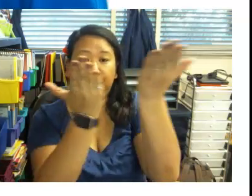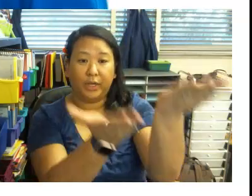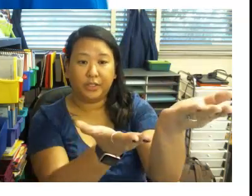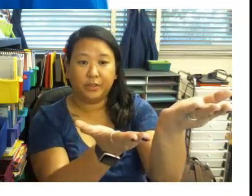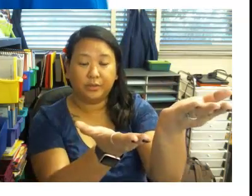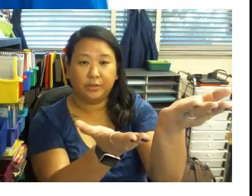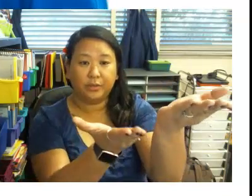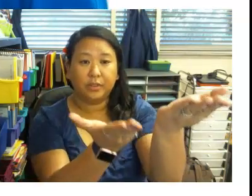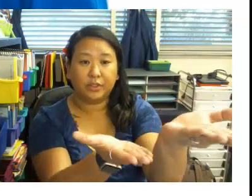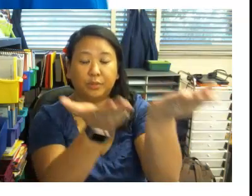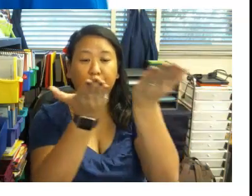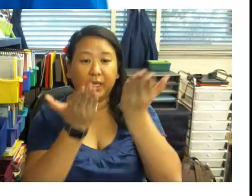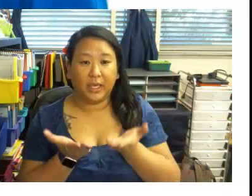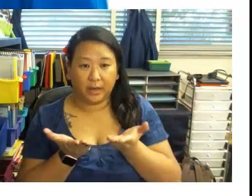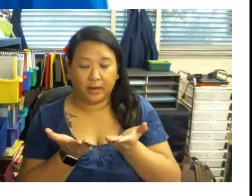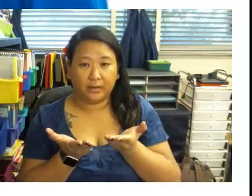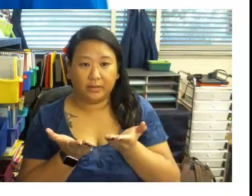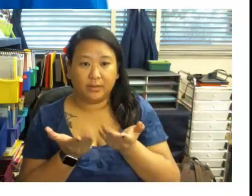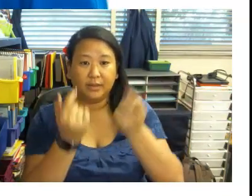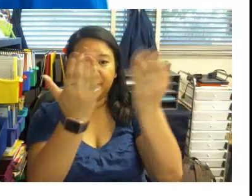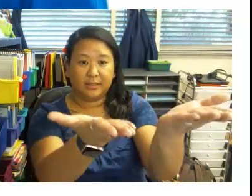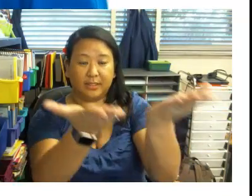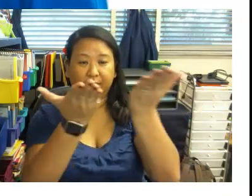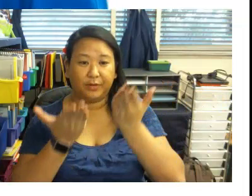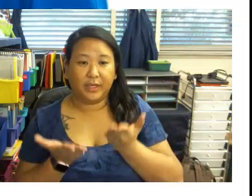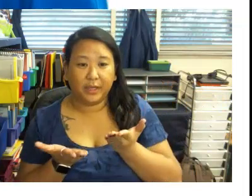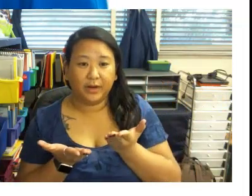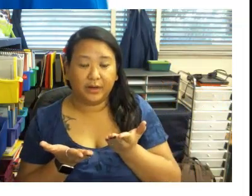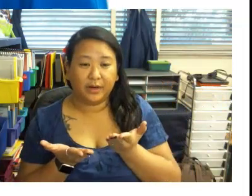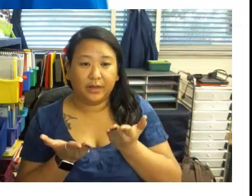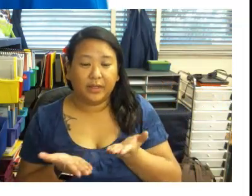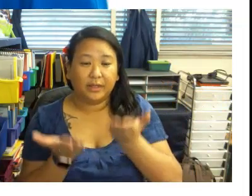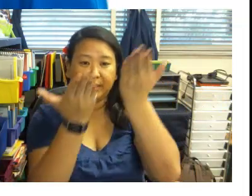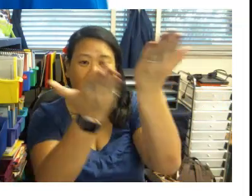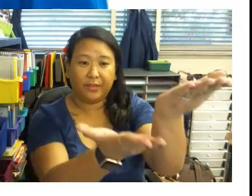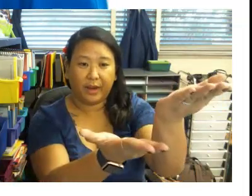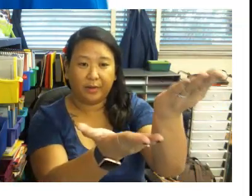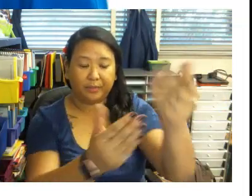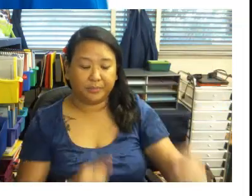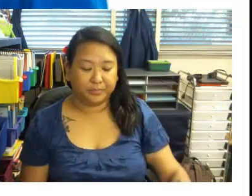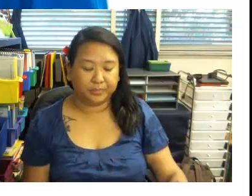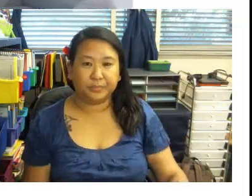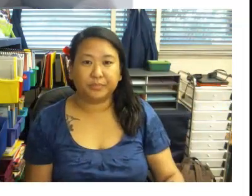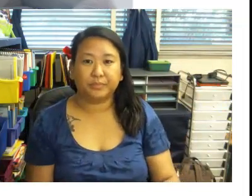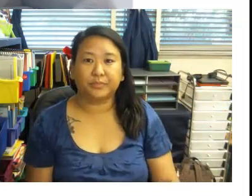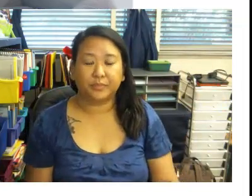To bring here. Deliver here, deliver there.